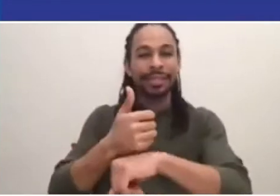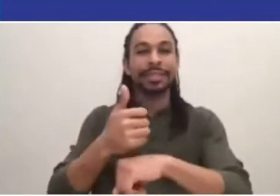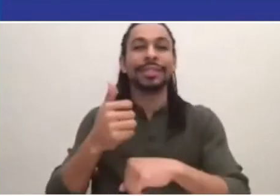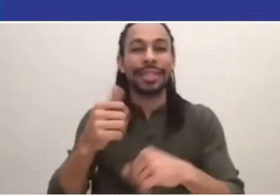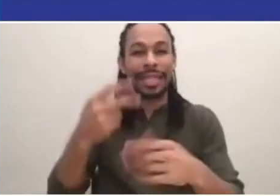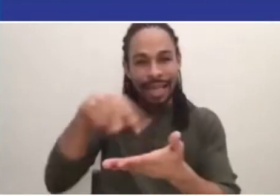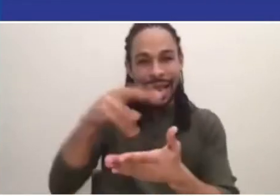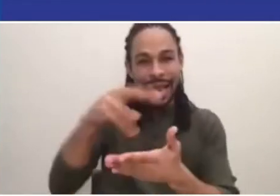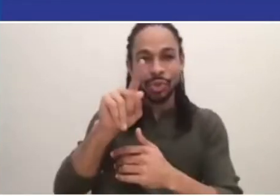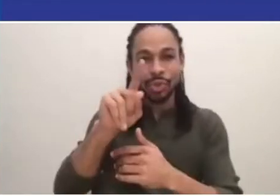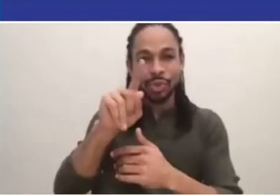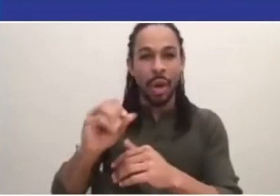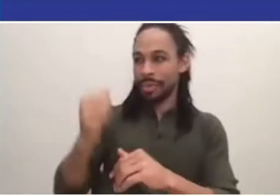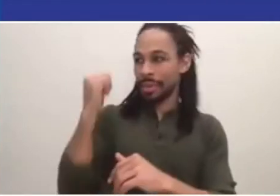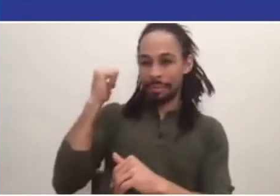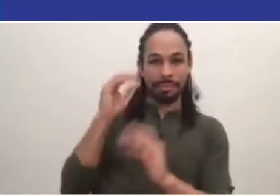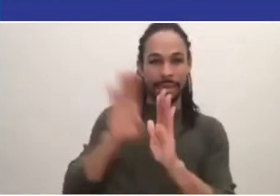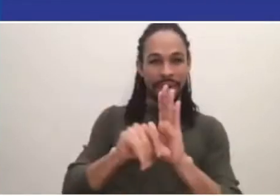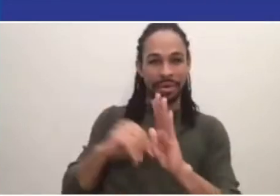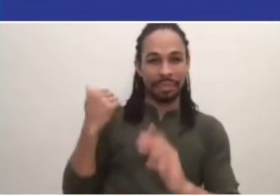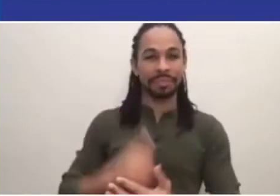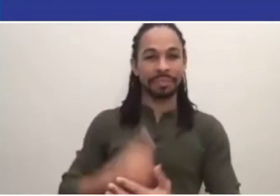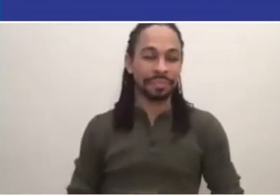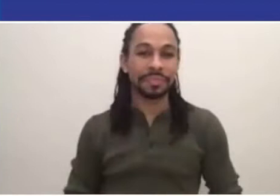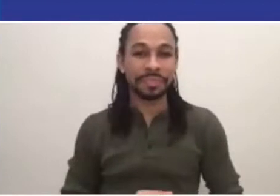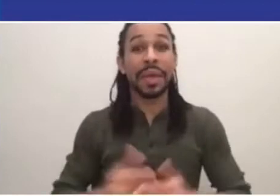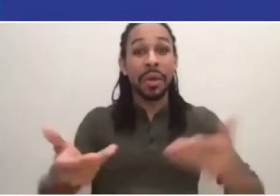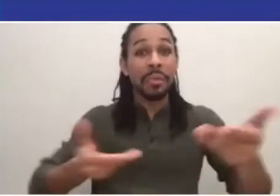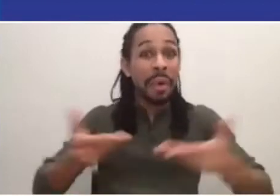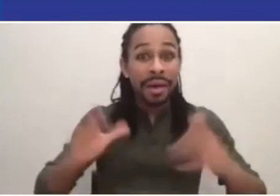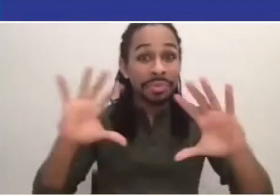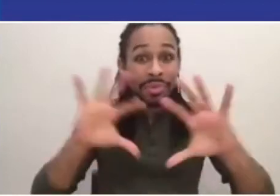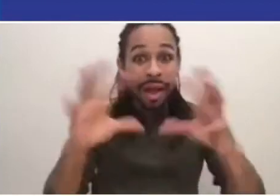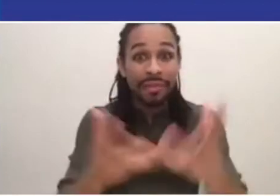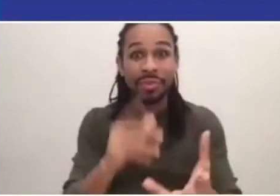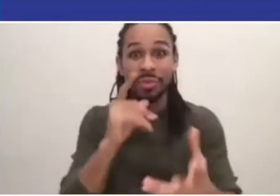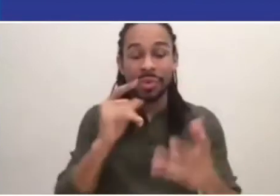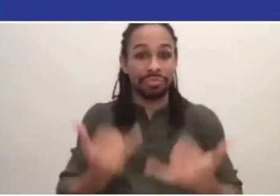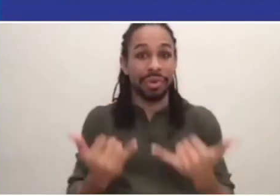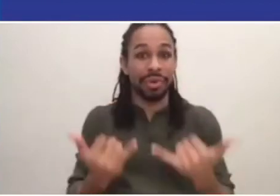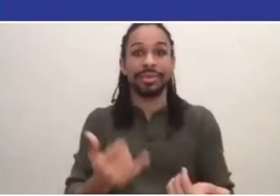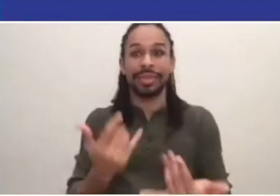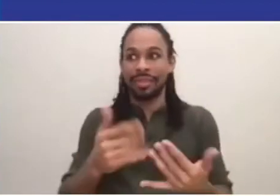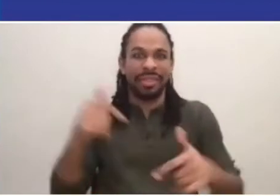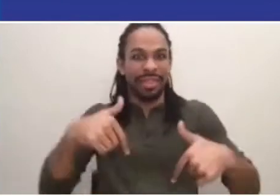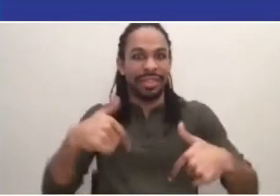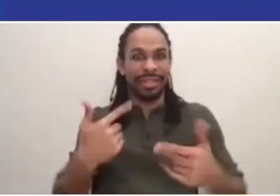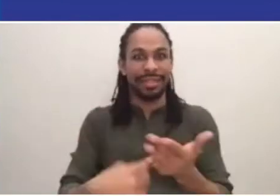all of you who are present for what promises to be an important and engaging discussion.